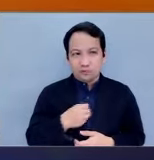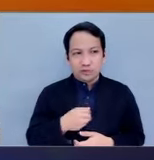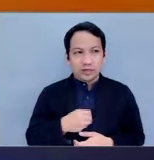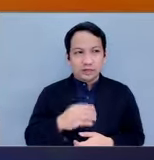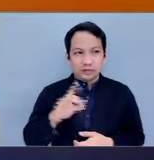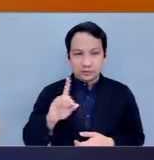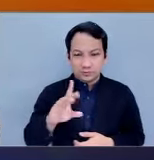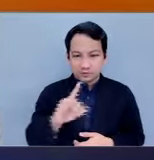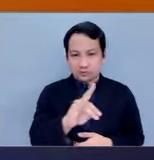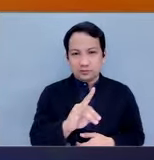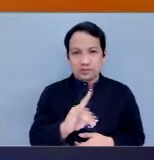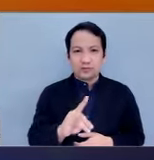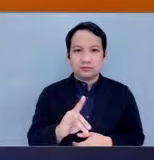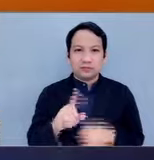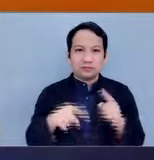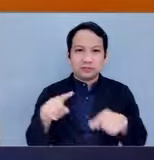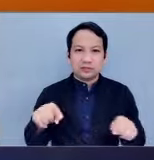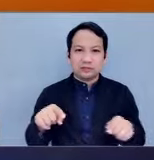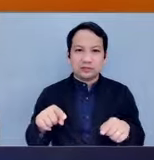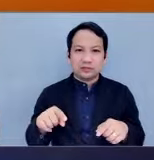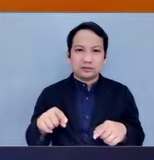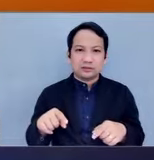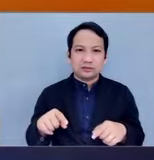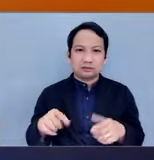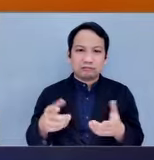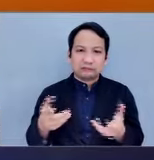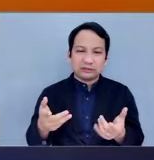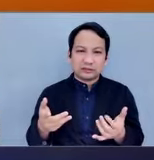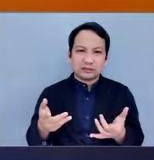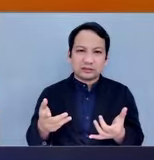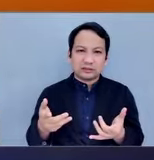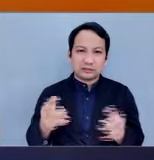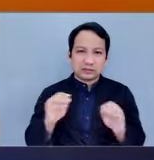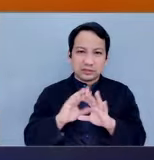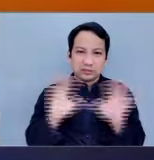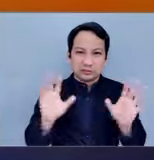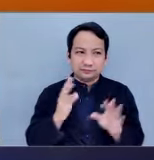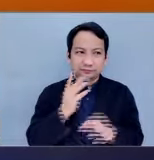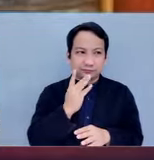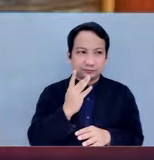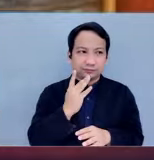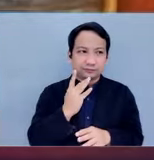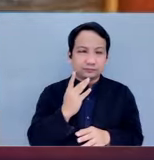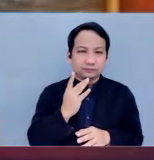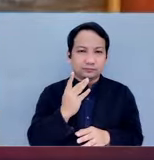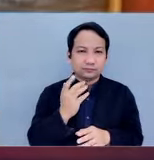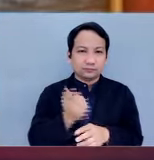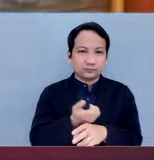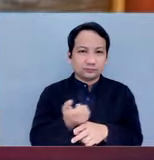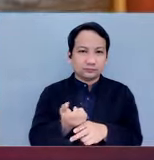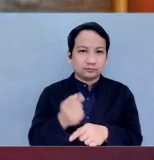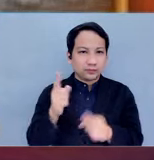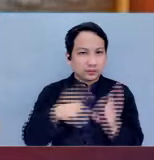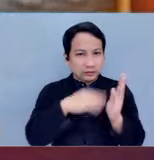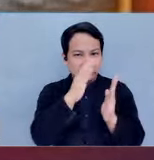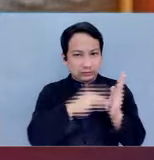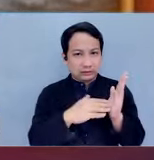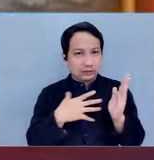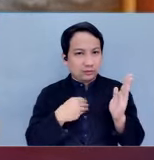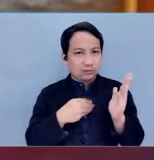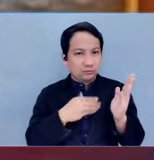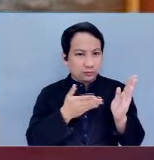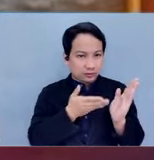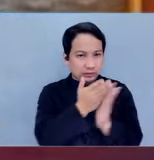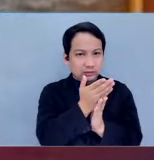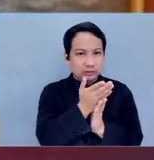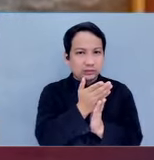Maltese, this kind of mga bright colors, no? Kasi mahirap eh. Kasi you can't just paint white direct. You need to